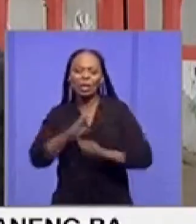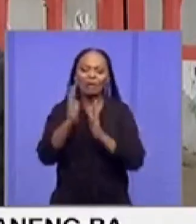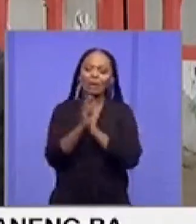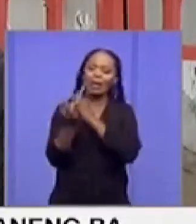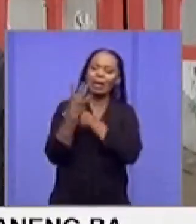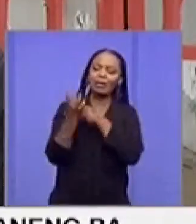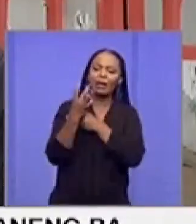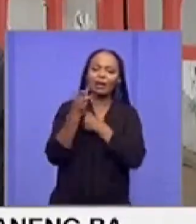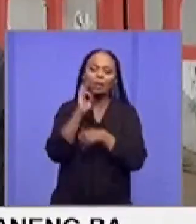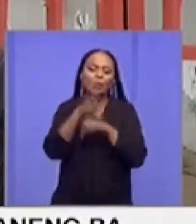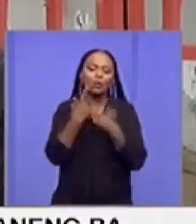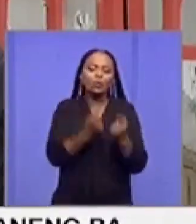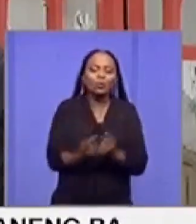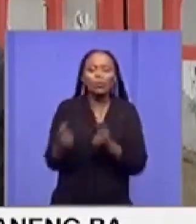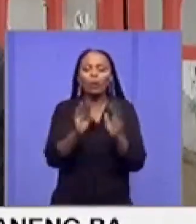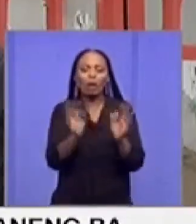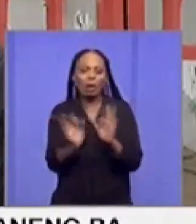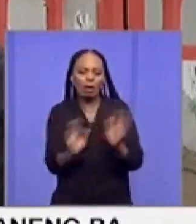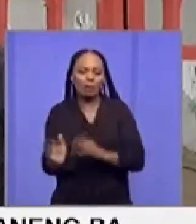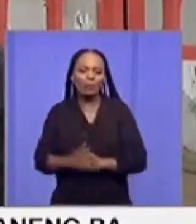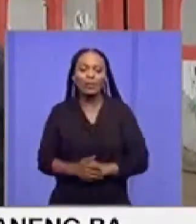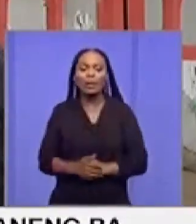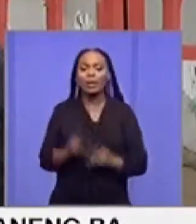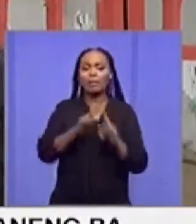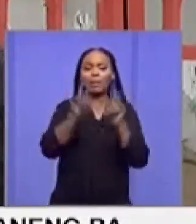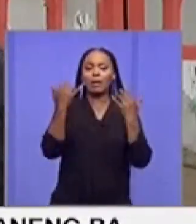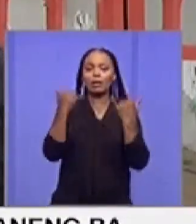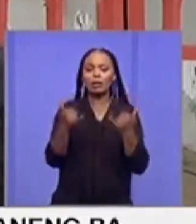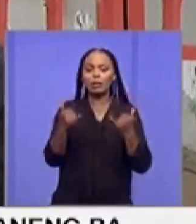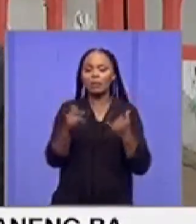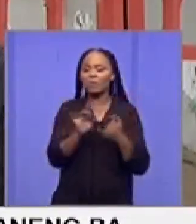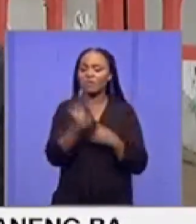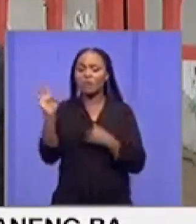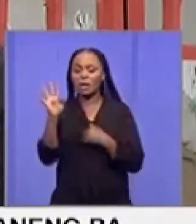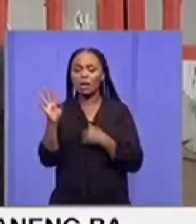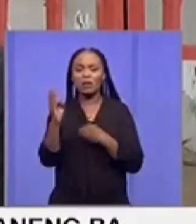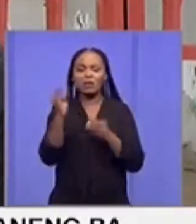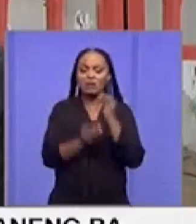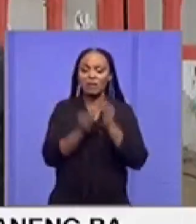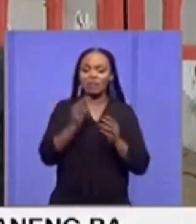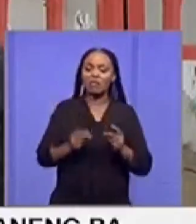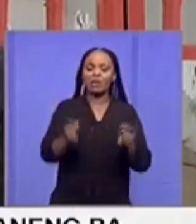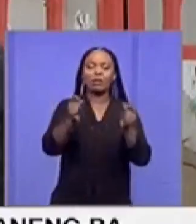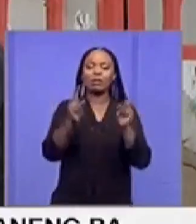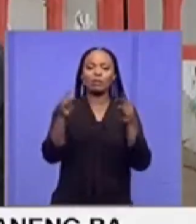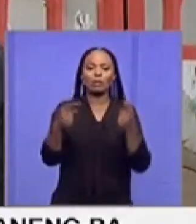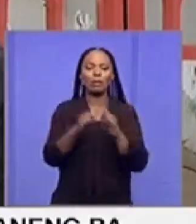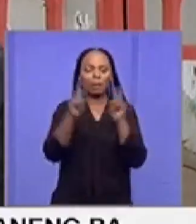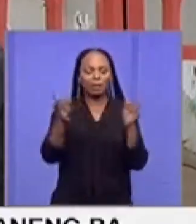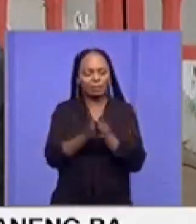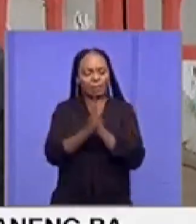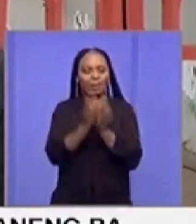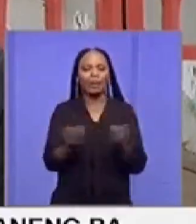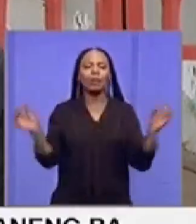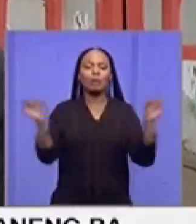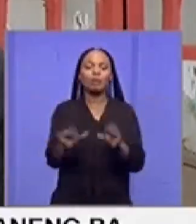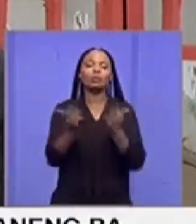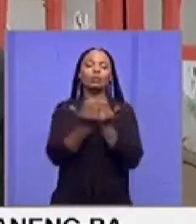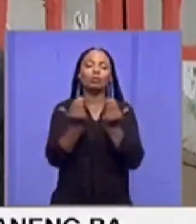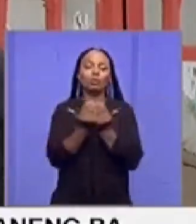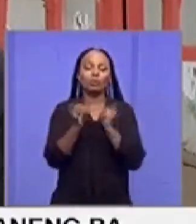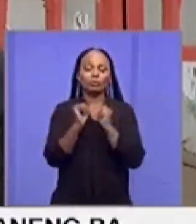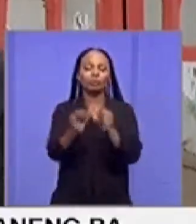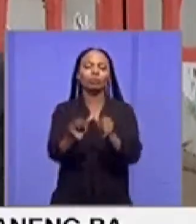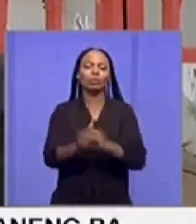maele ya gore swantse re ya jwang pele jwale re ka se emele ewe re kgopela fela gore bana ba boe ba kgone gore ba tšwele pele